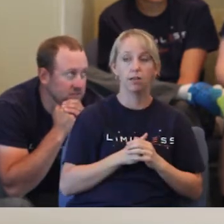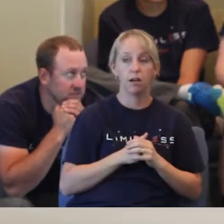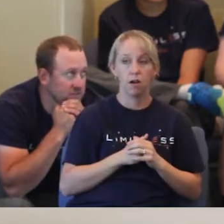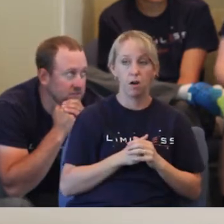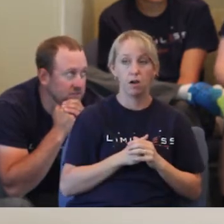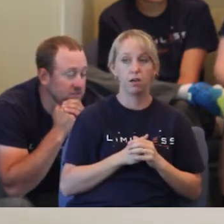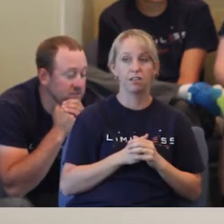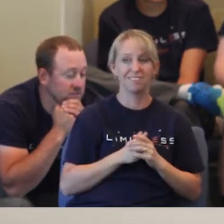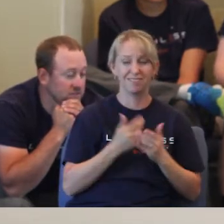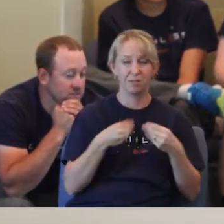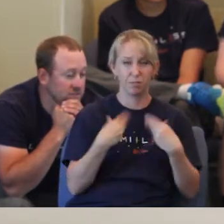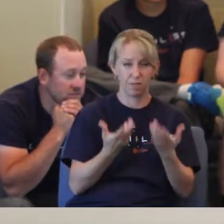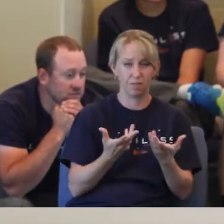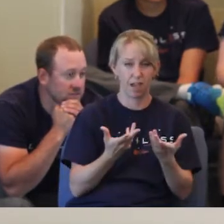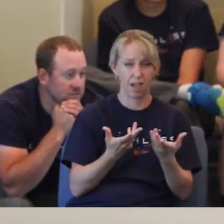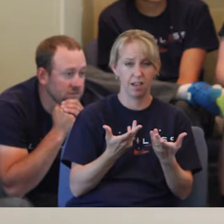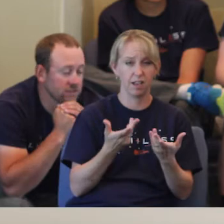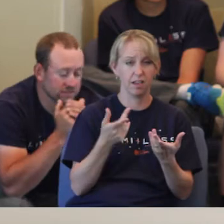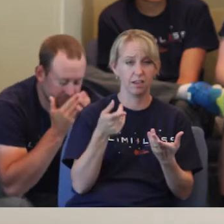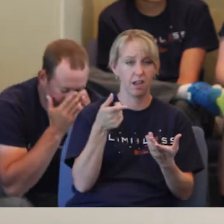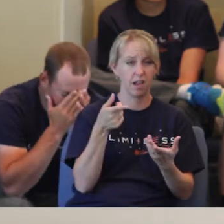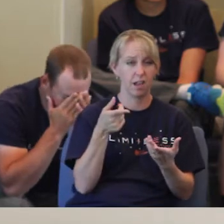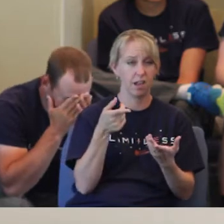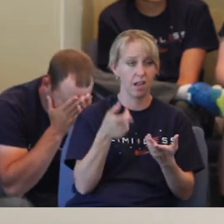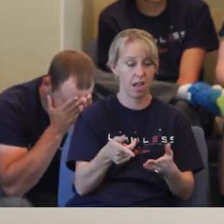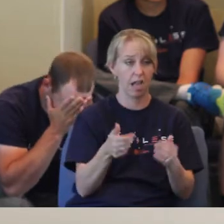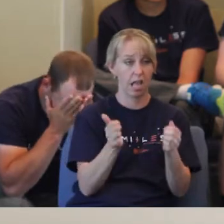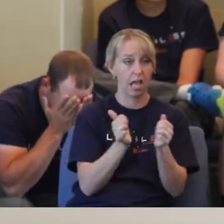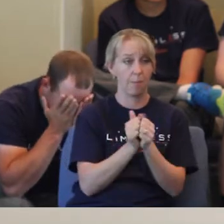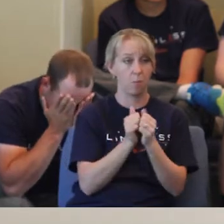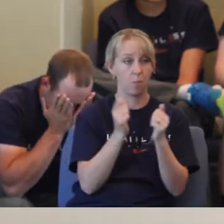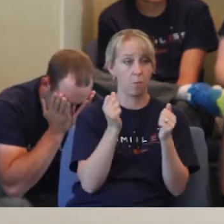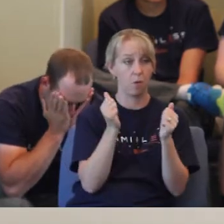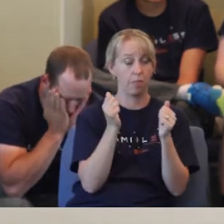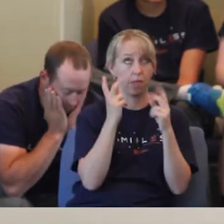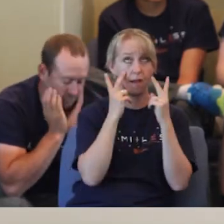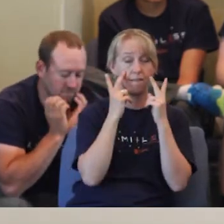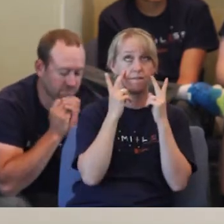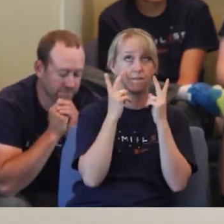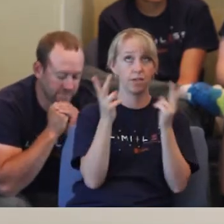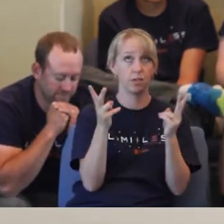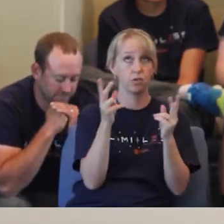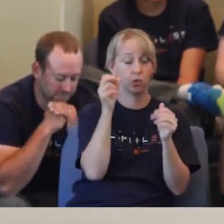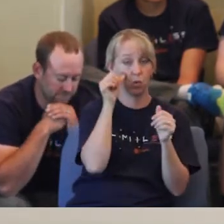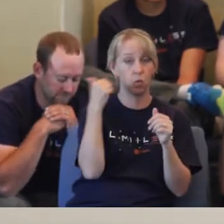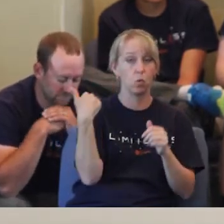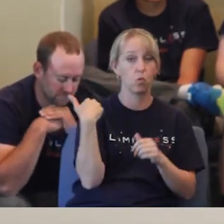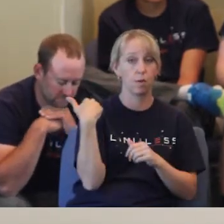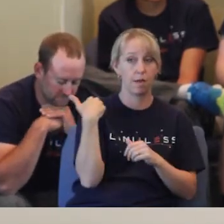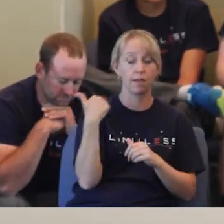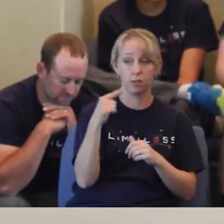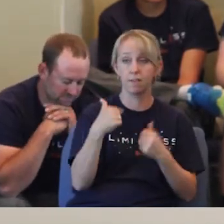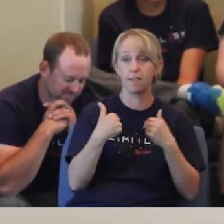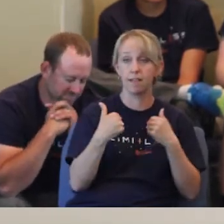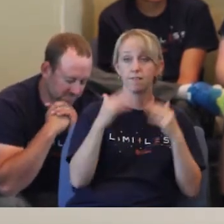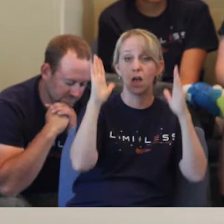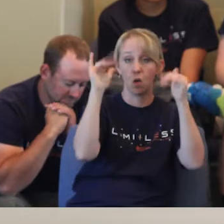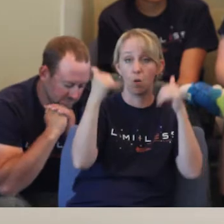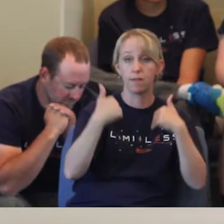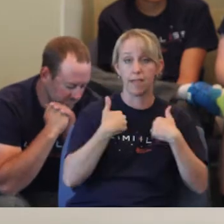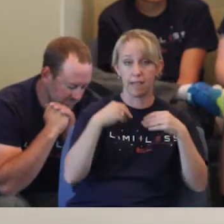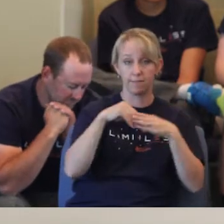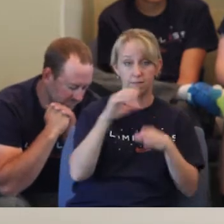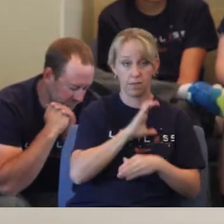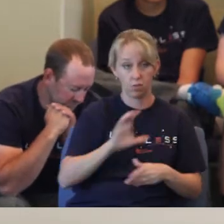It provided him with a visual reference for the hope that he has in Christ, and